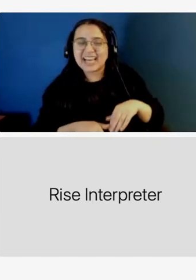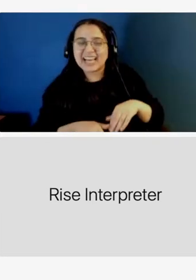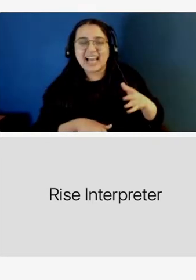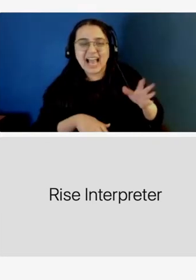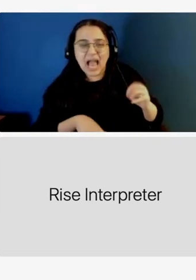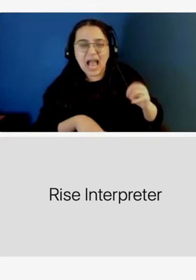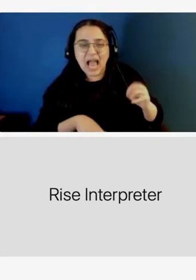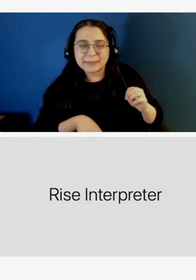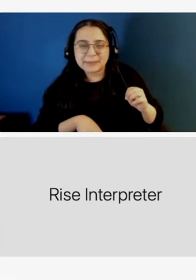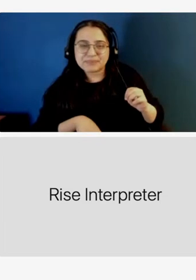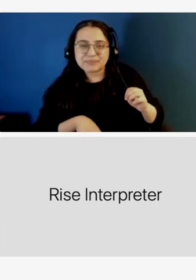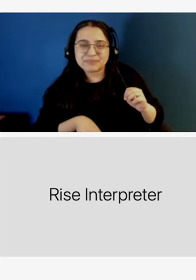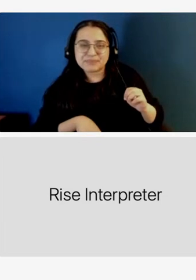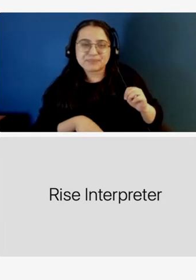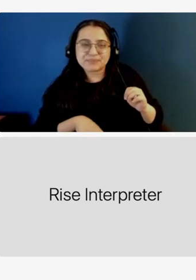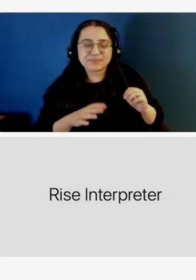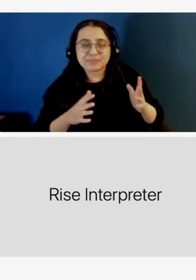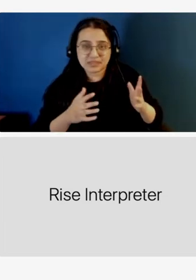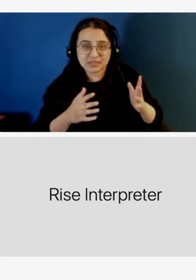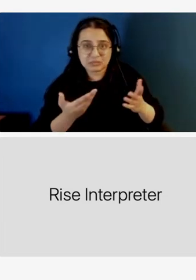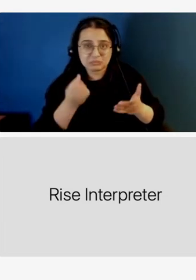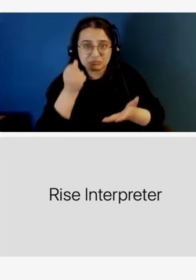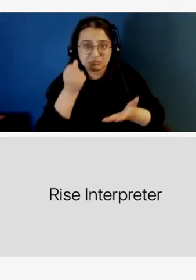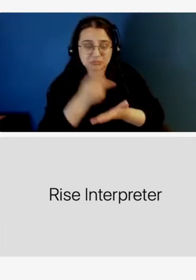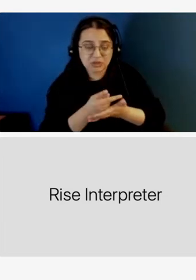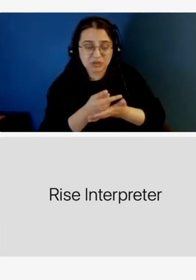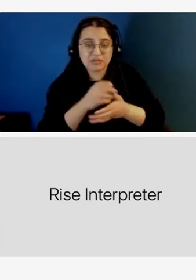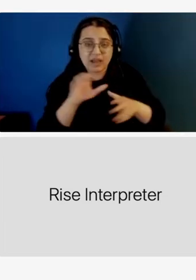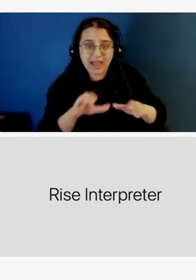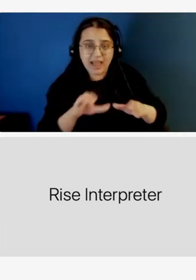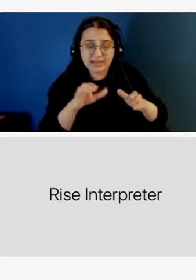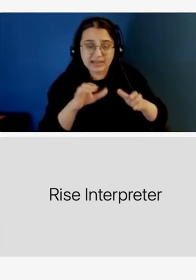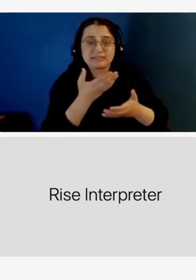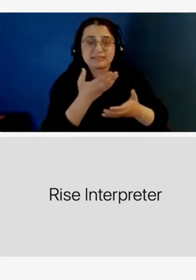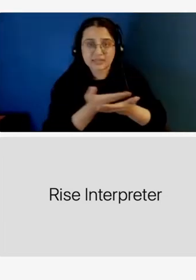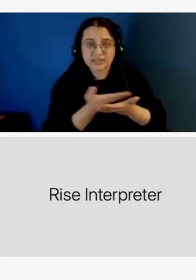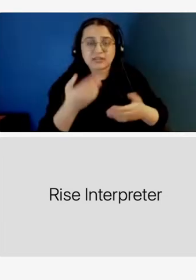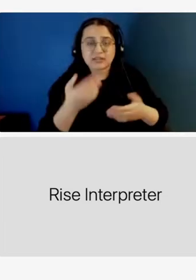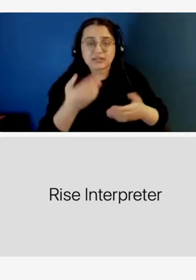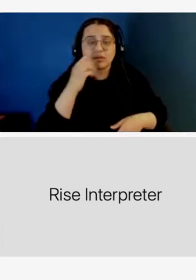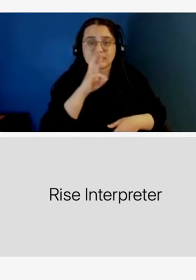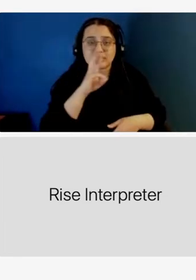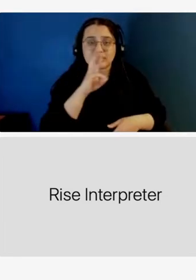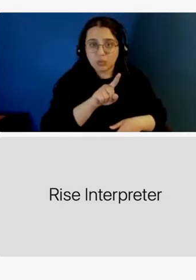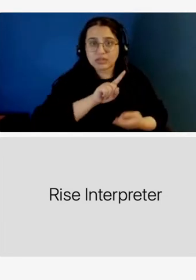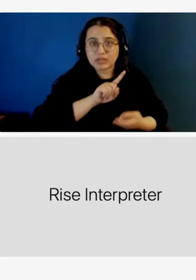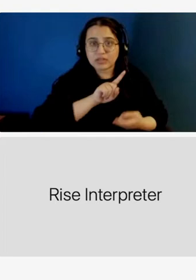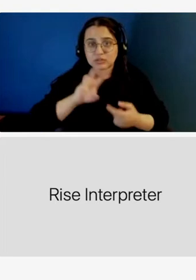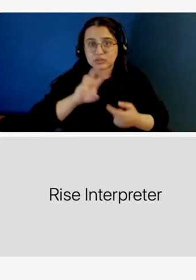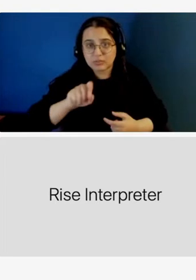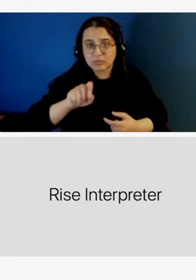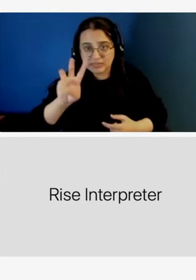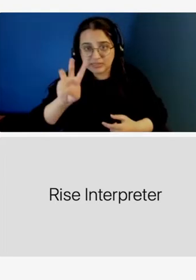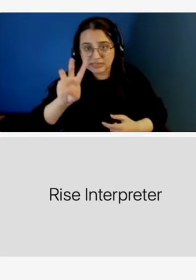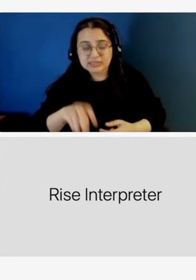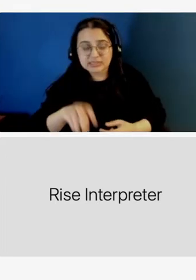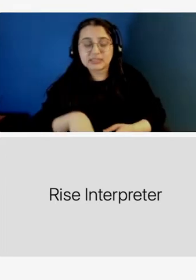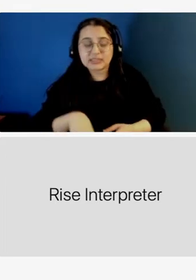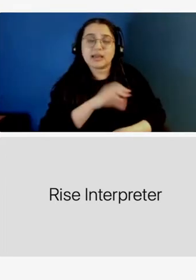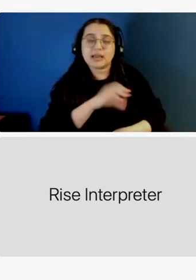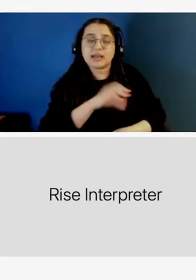To approve action items 6.1 through 6.6 and 6.8 through